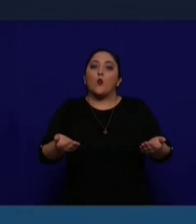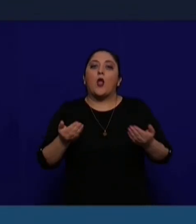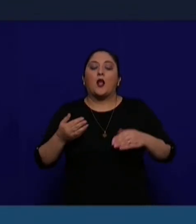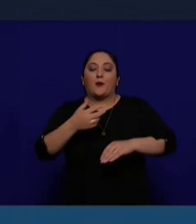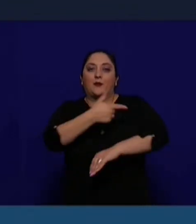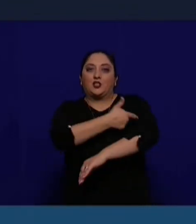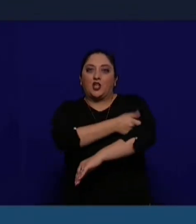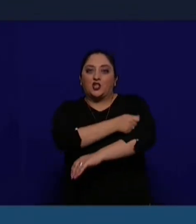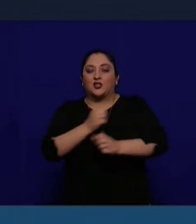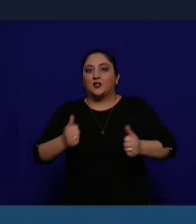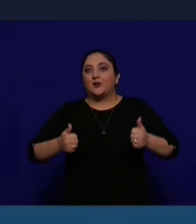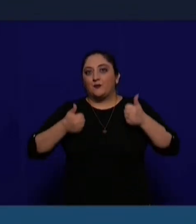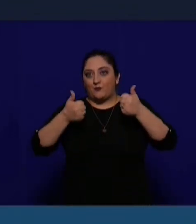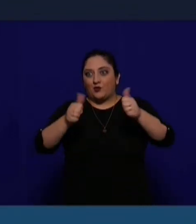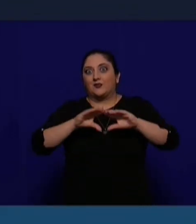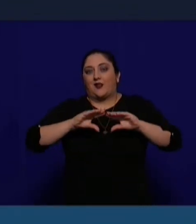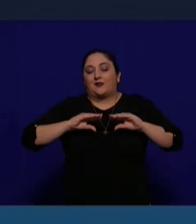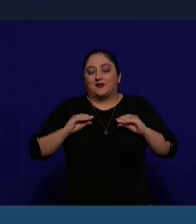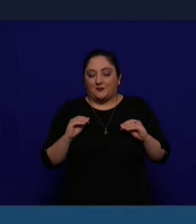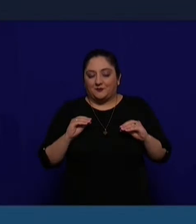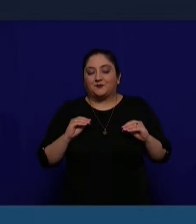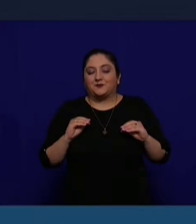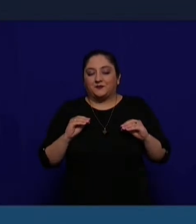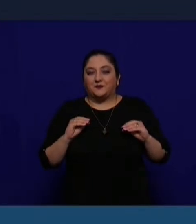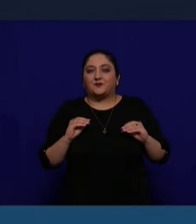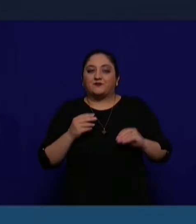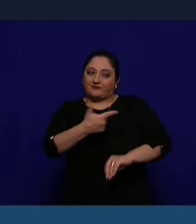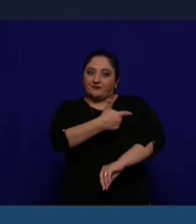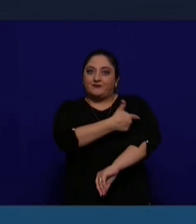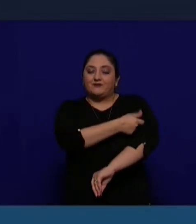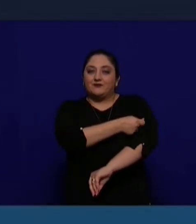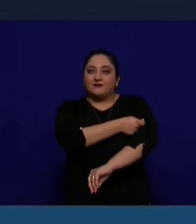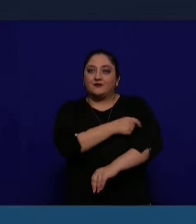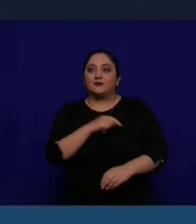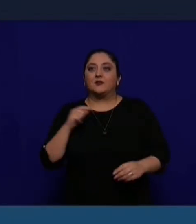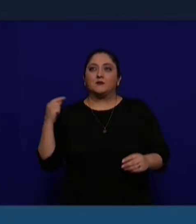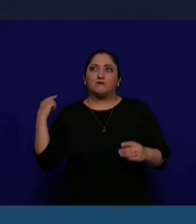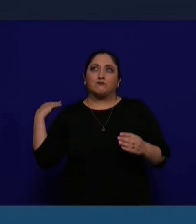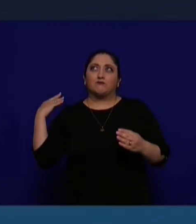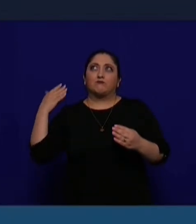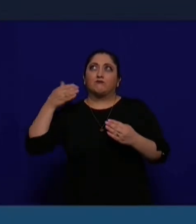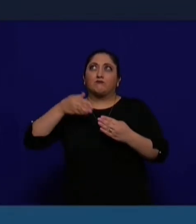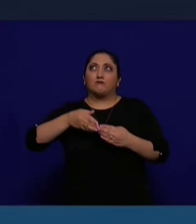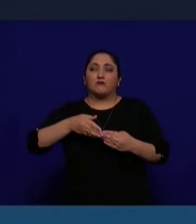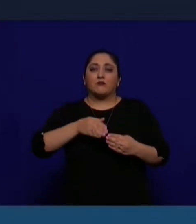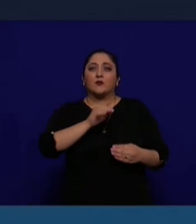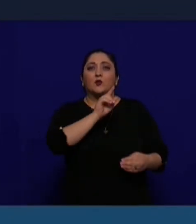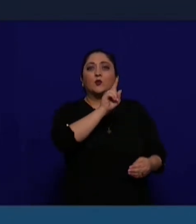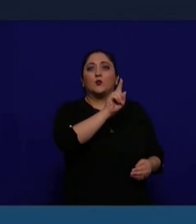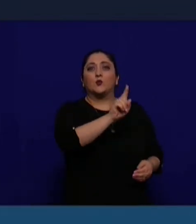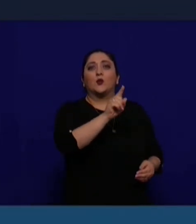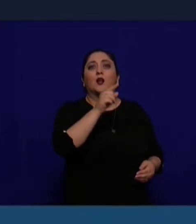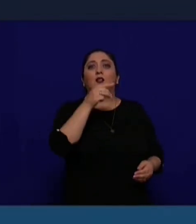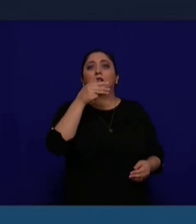for everyone to accept these invitations. We have till now given